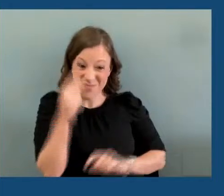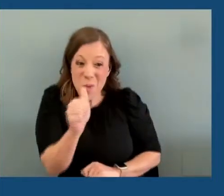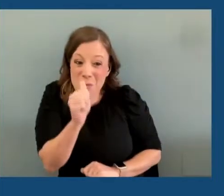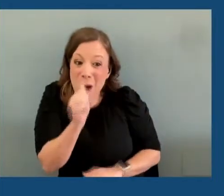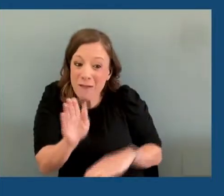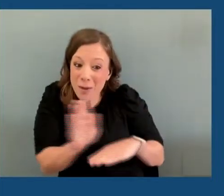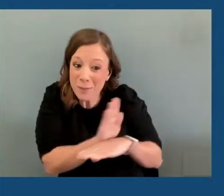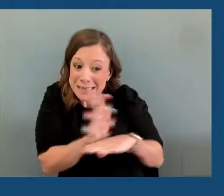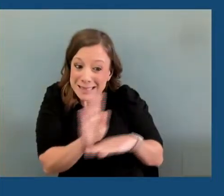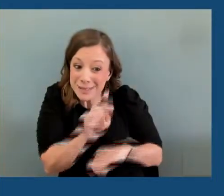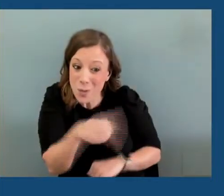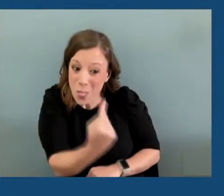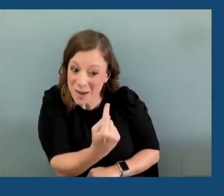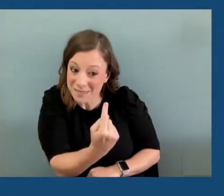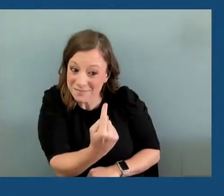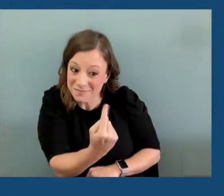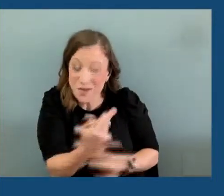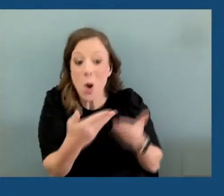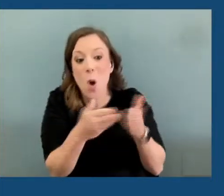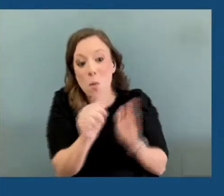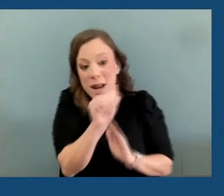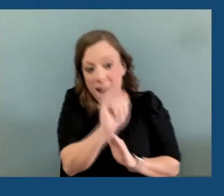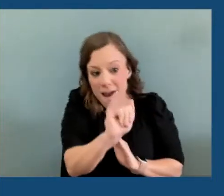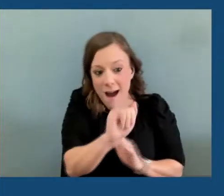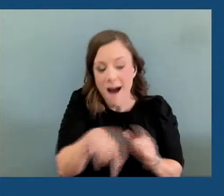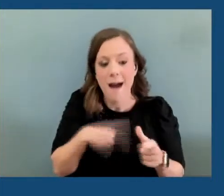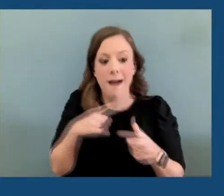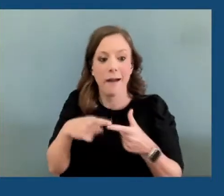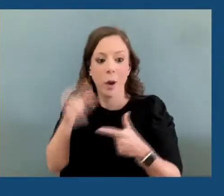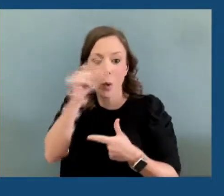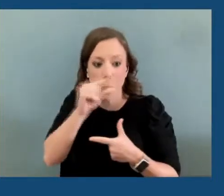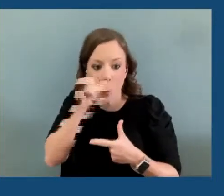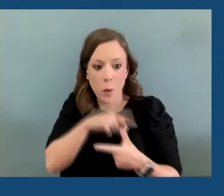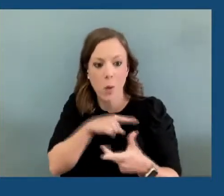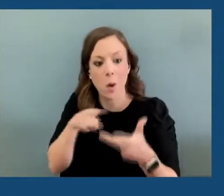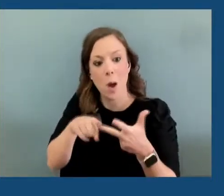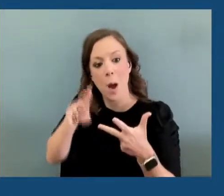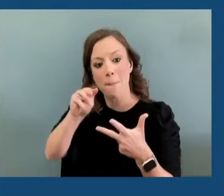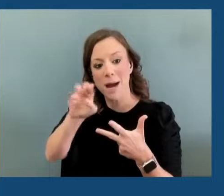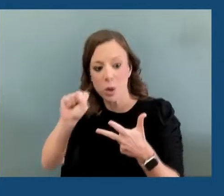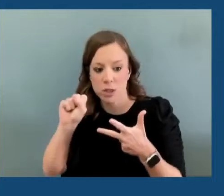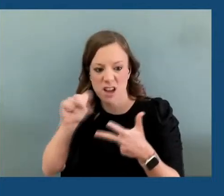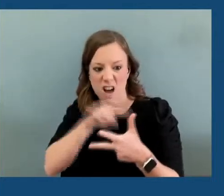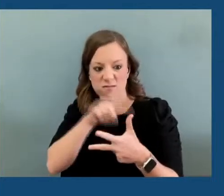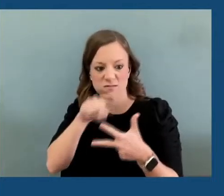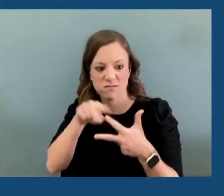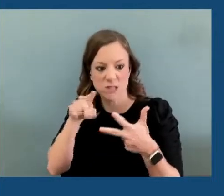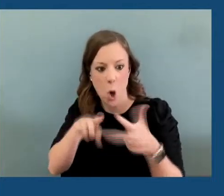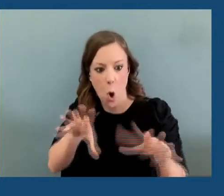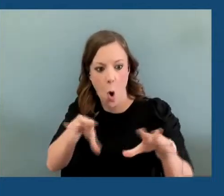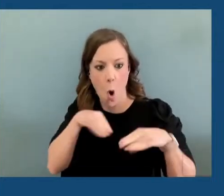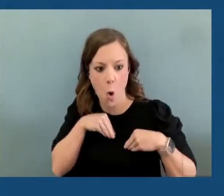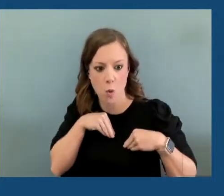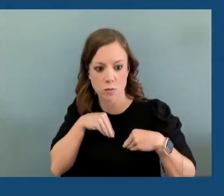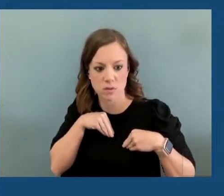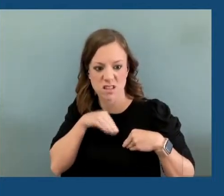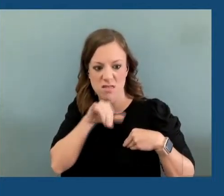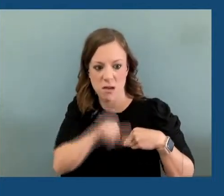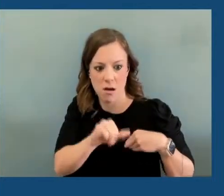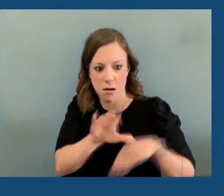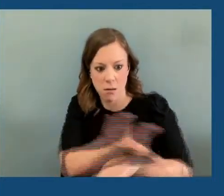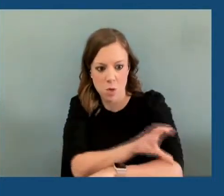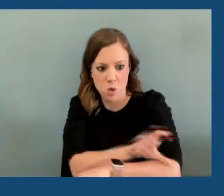OpenAI, Google, Microsoft. Imagine all the good that can be done when that same power is in the hands